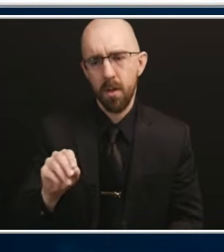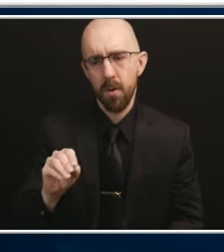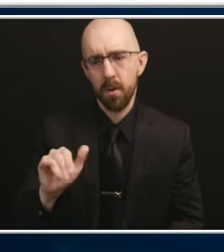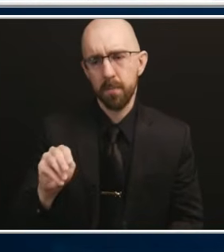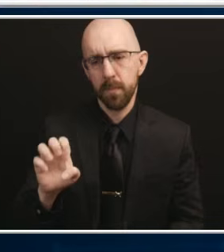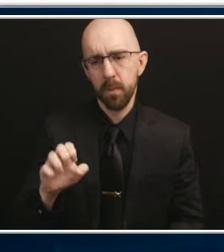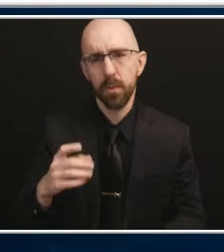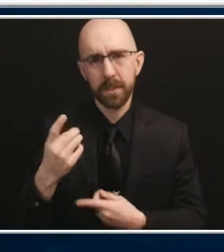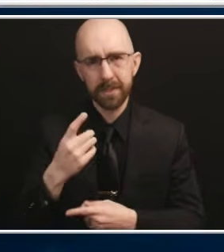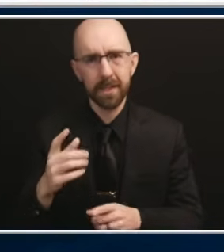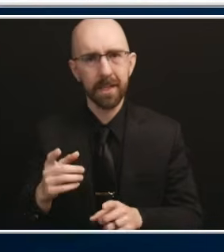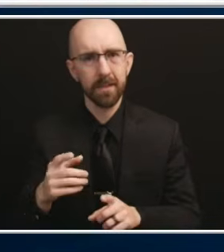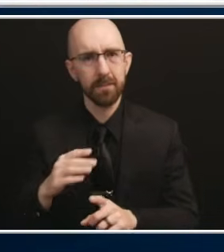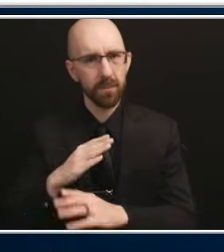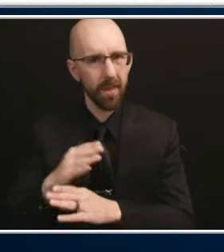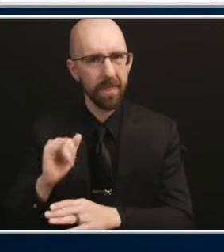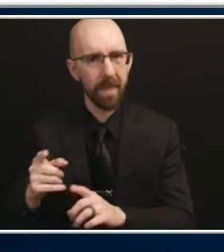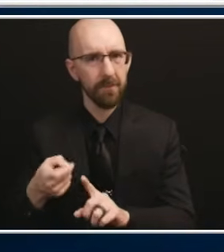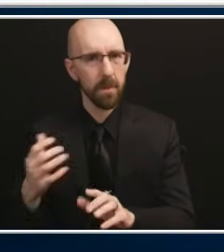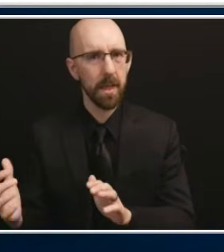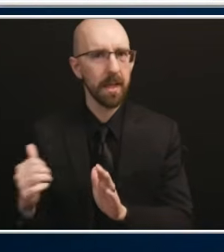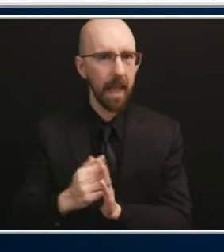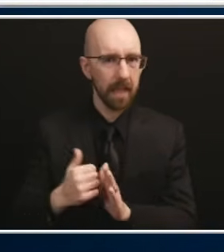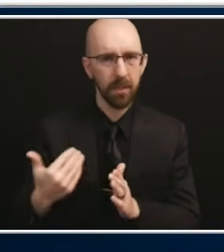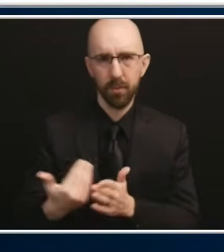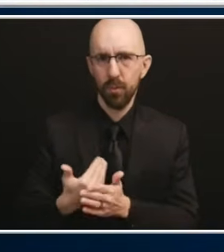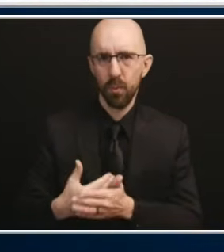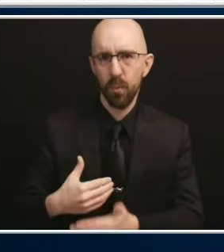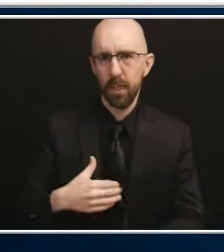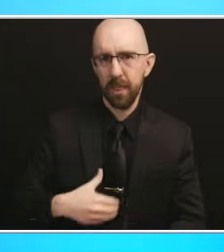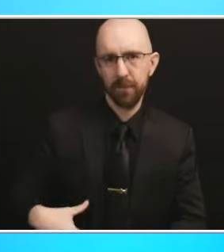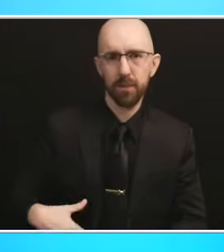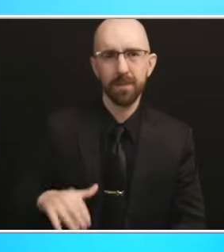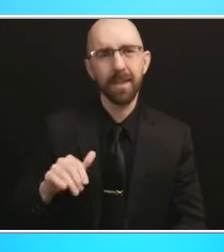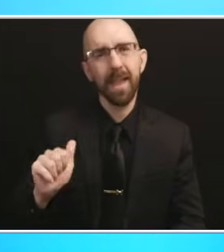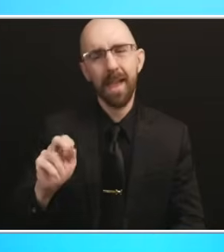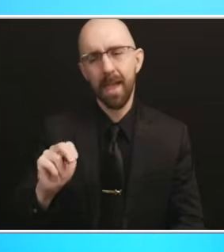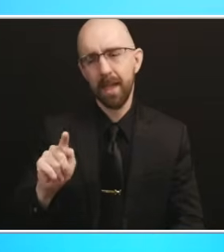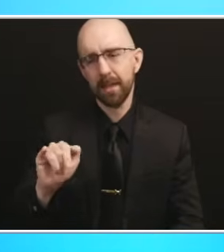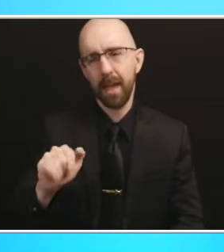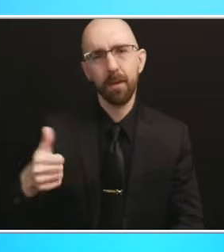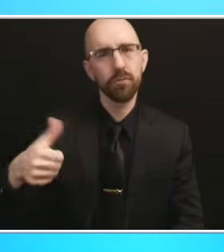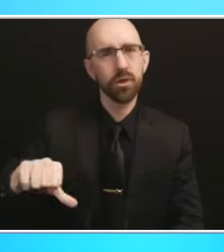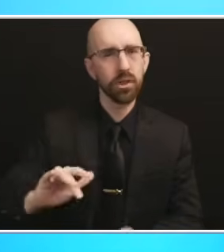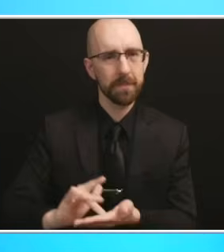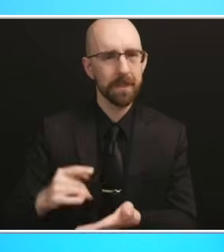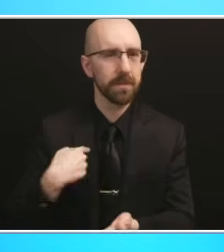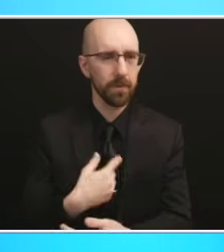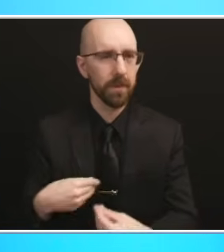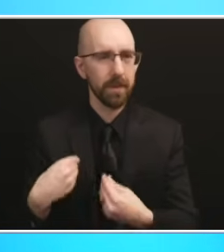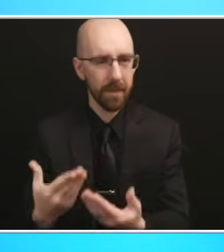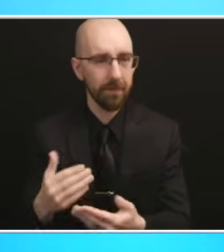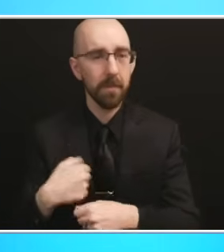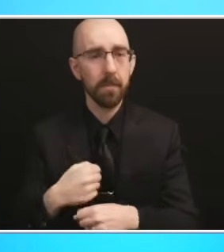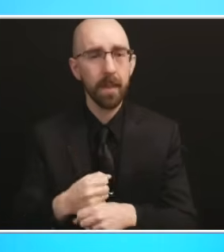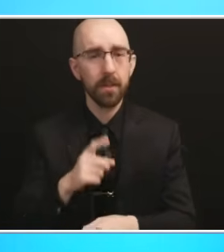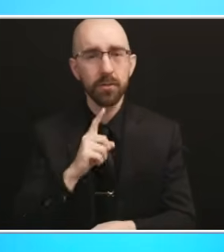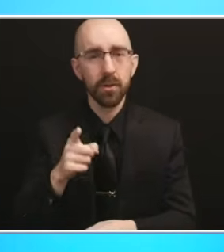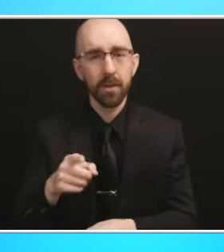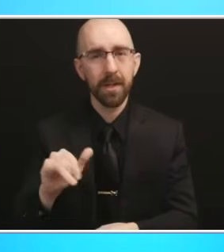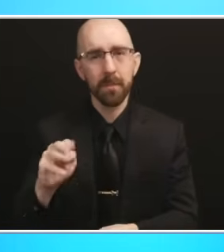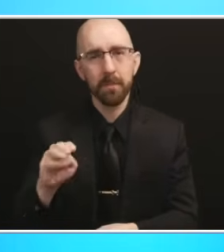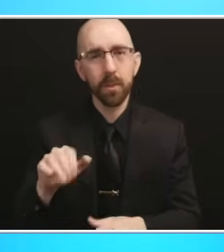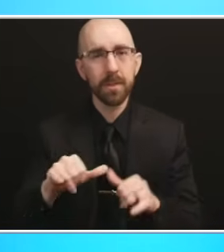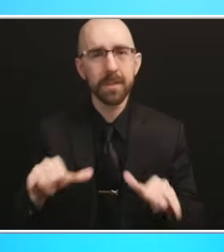liver? So that would be the anti-rejection medicines that we give. So that makes your immune system lazy and not as